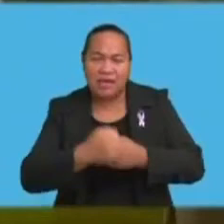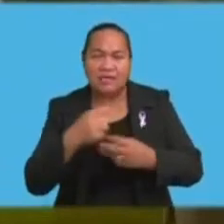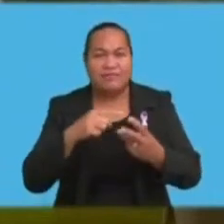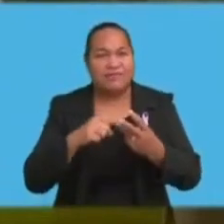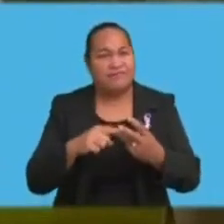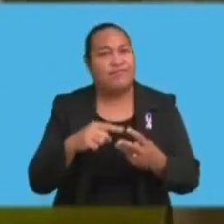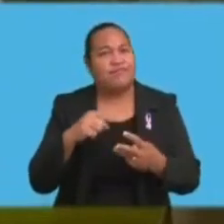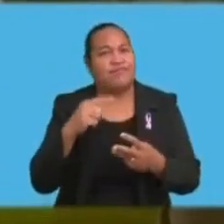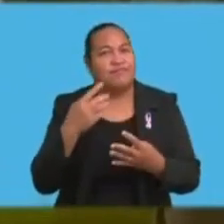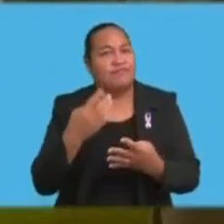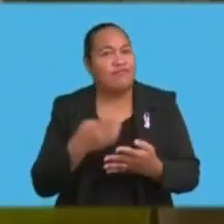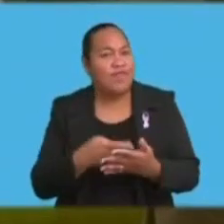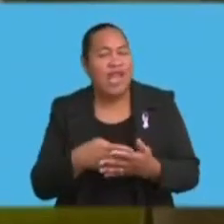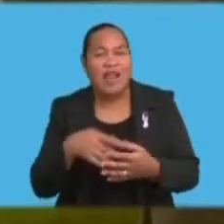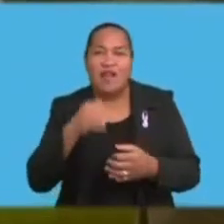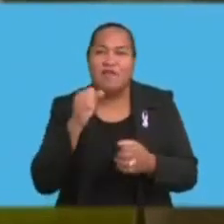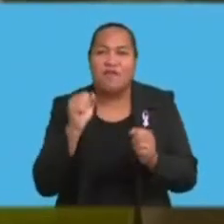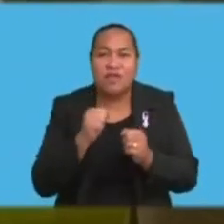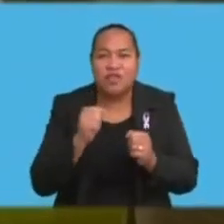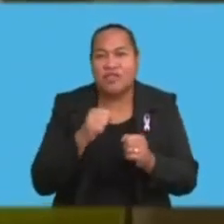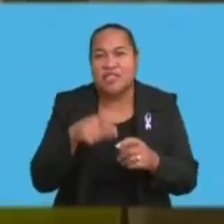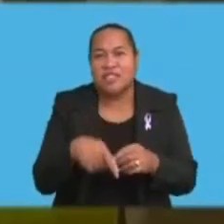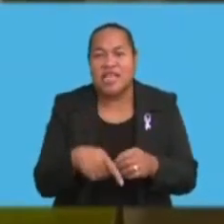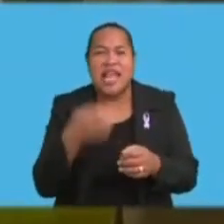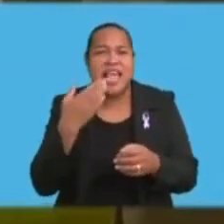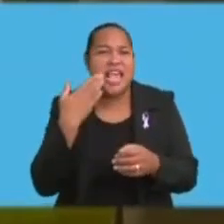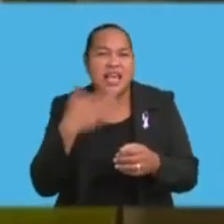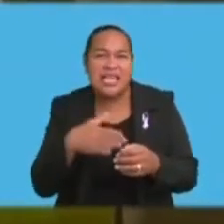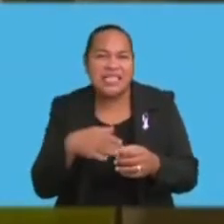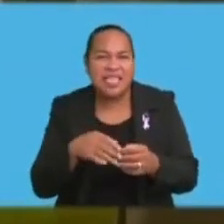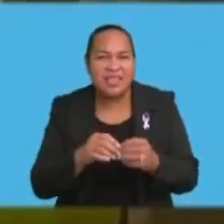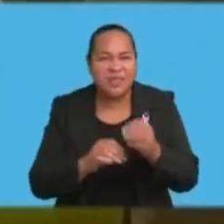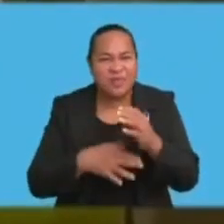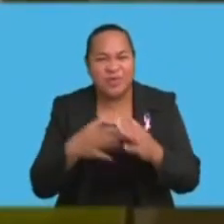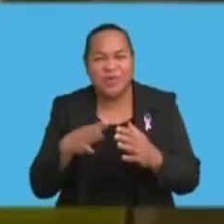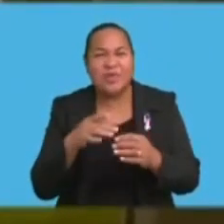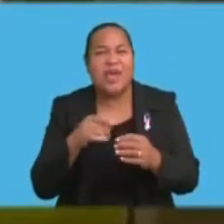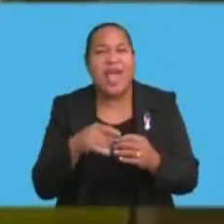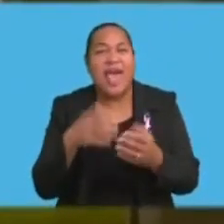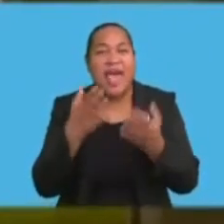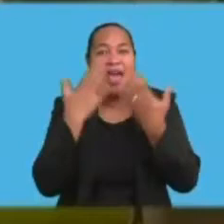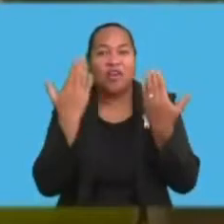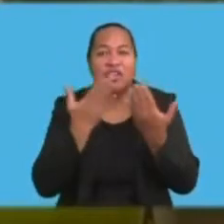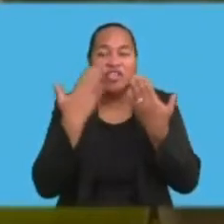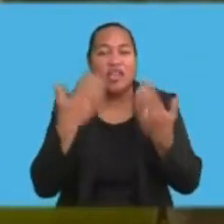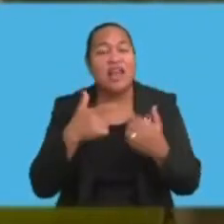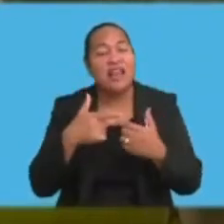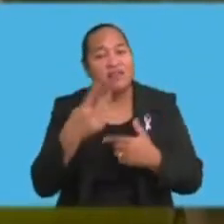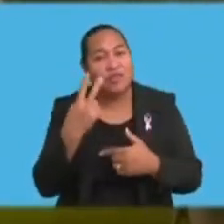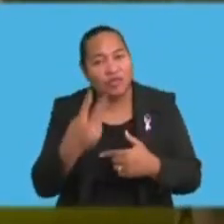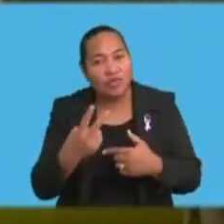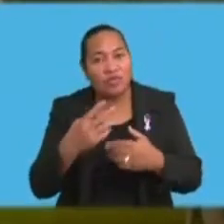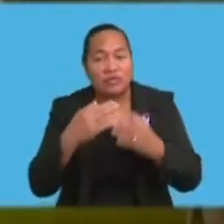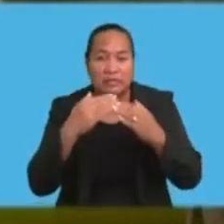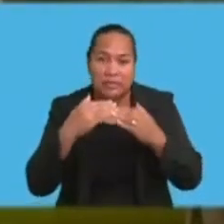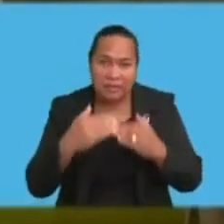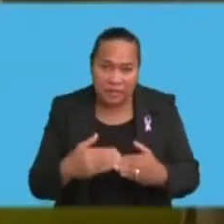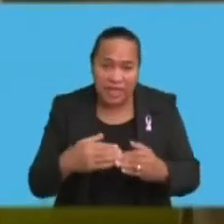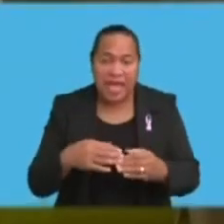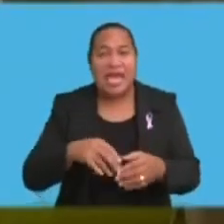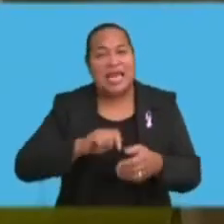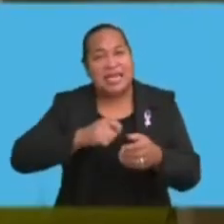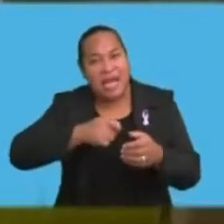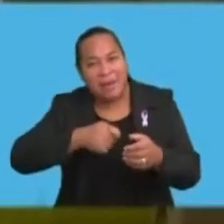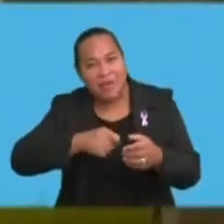National Certificate in Refrigeration, Heating, Ventilation and Air Conditioning, Level 2. National Certificate in Carpentry, Level